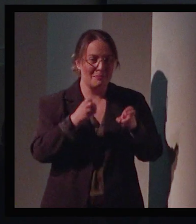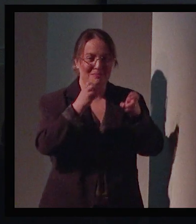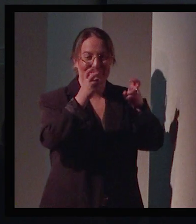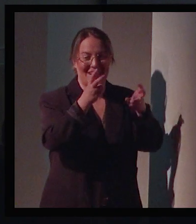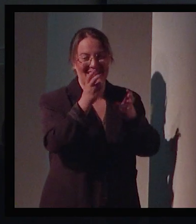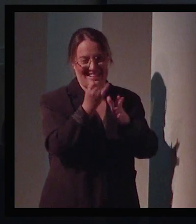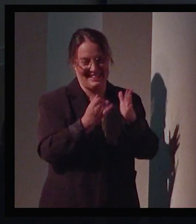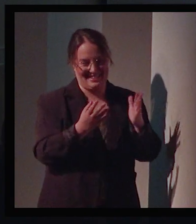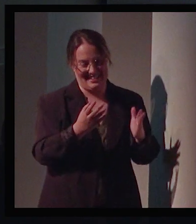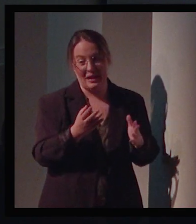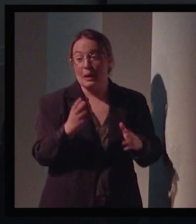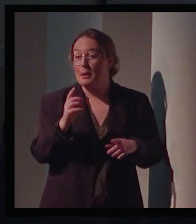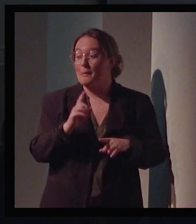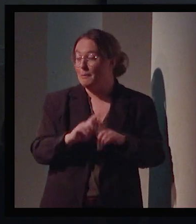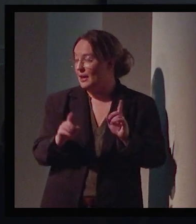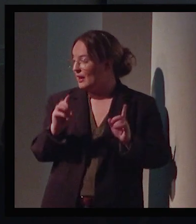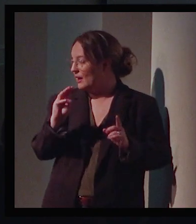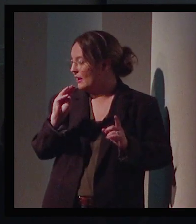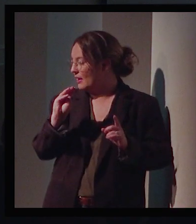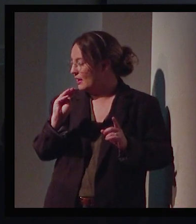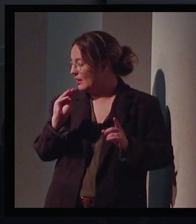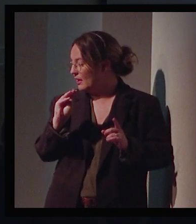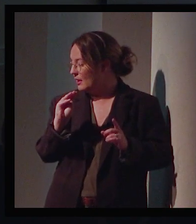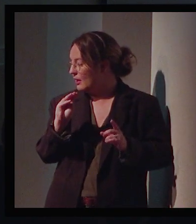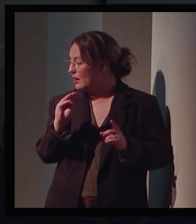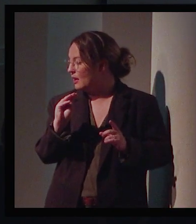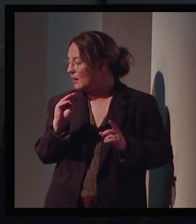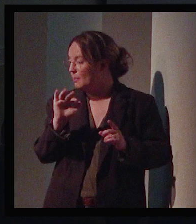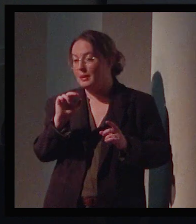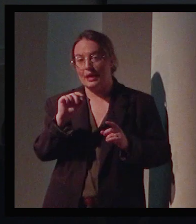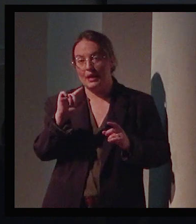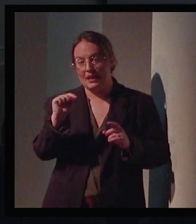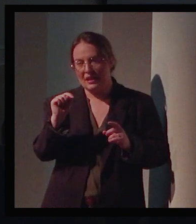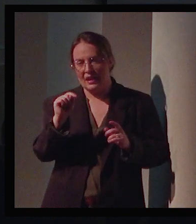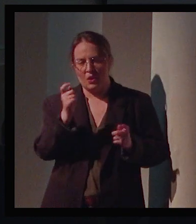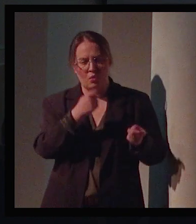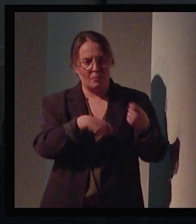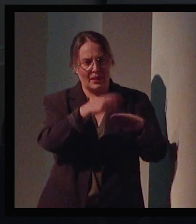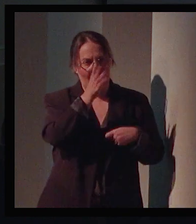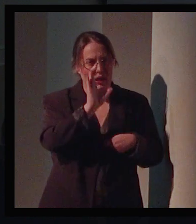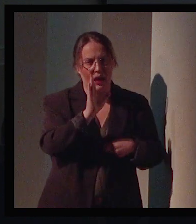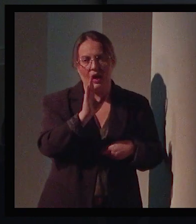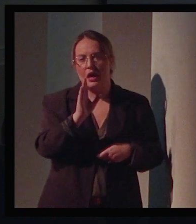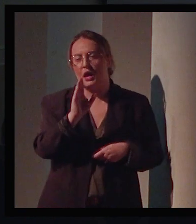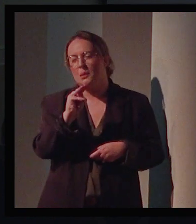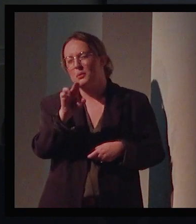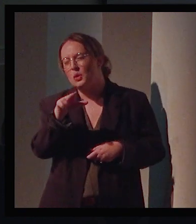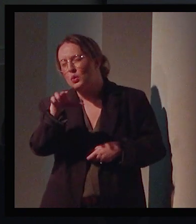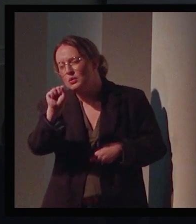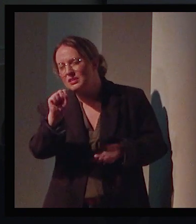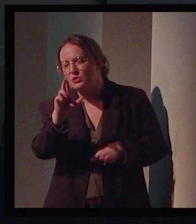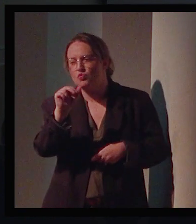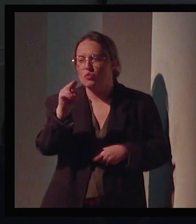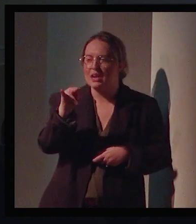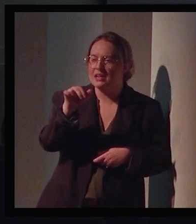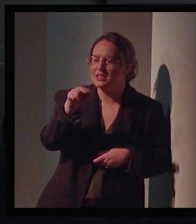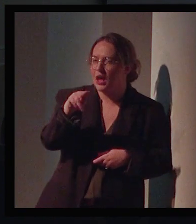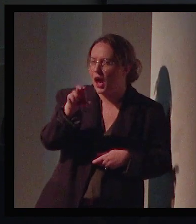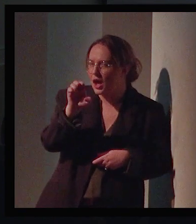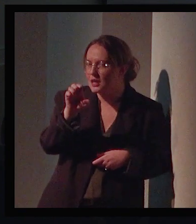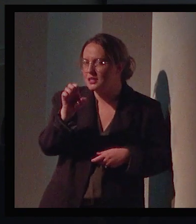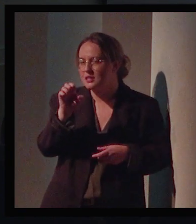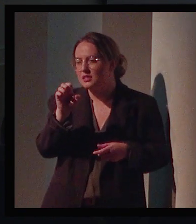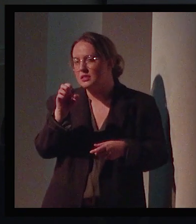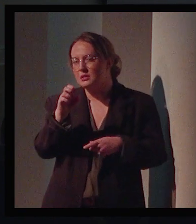But Manet replaced gods, muses, and Renaissance musicians with contemporary men and